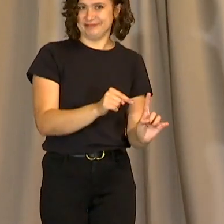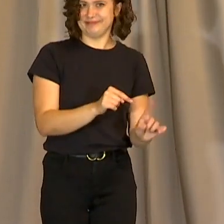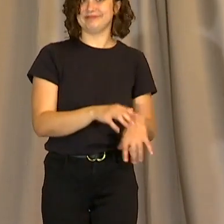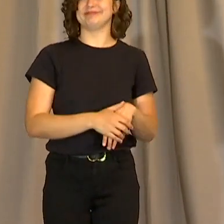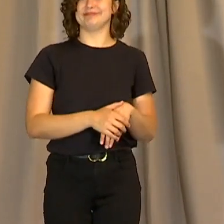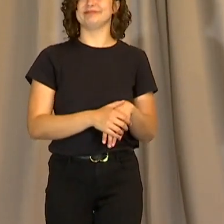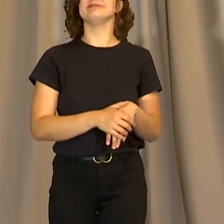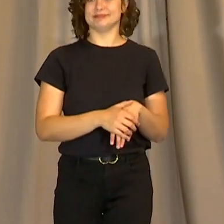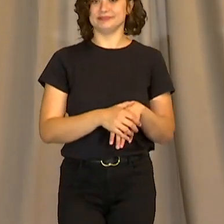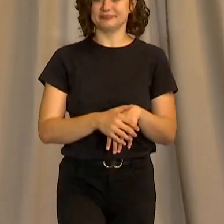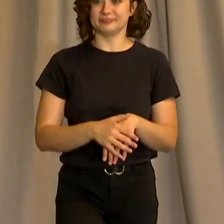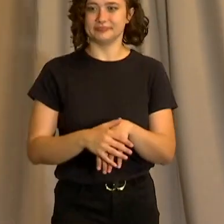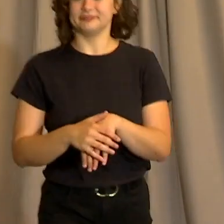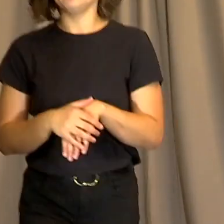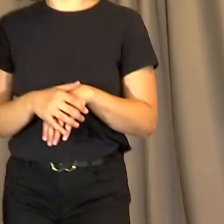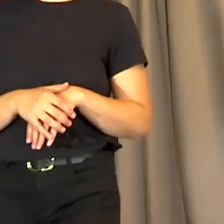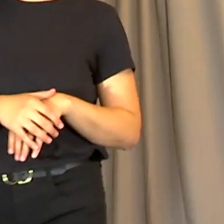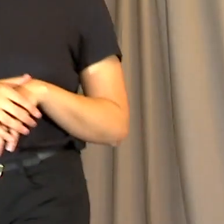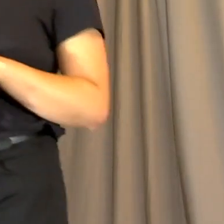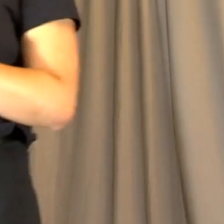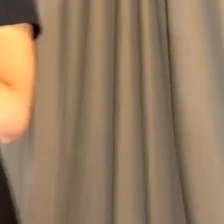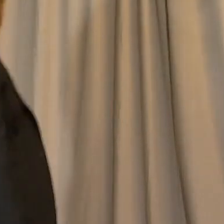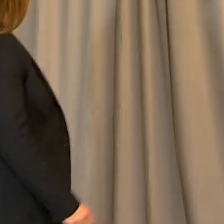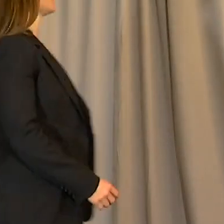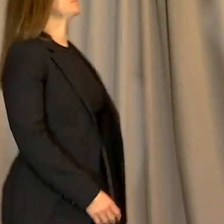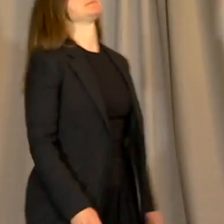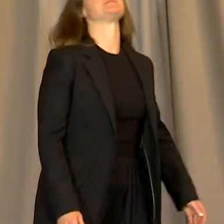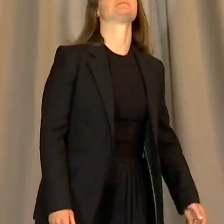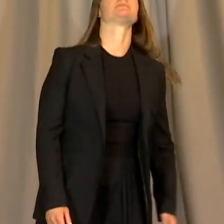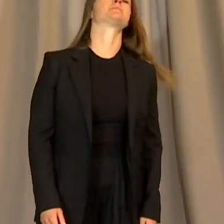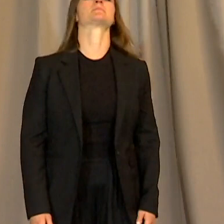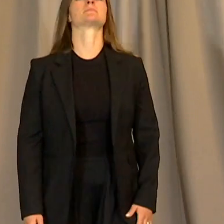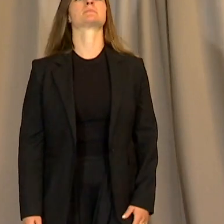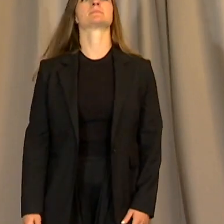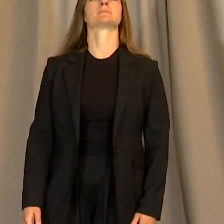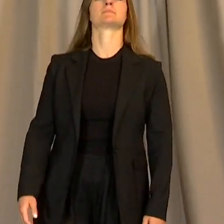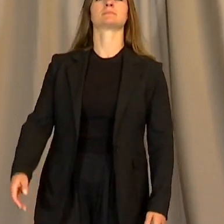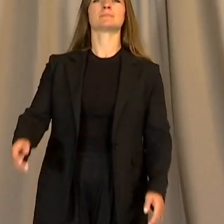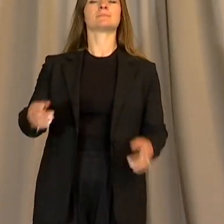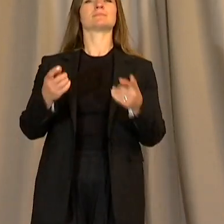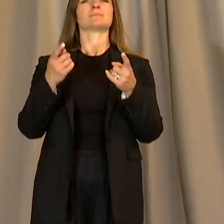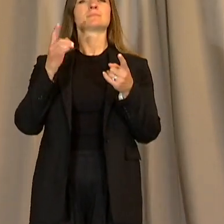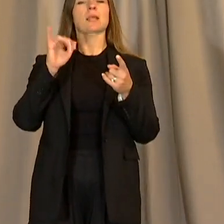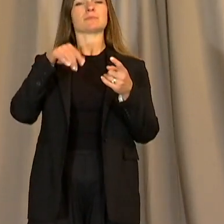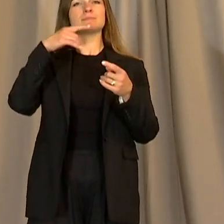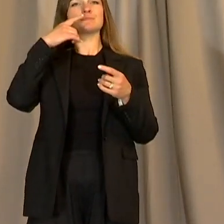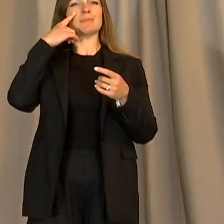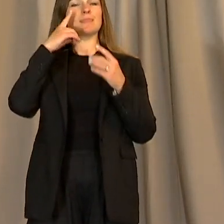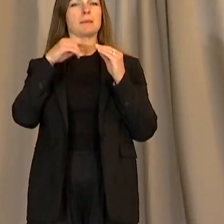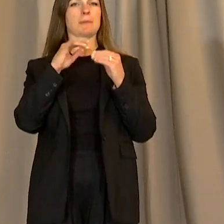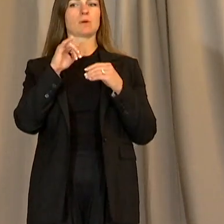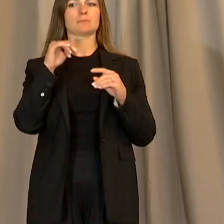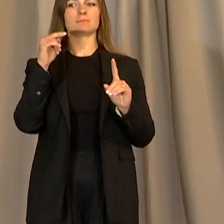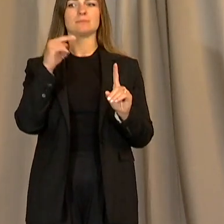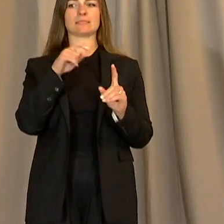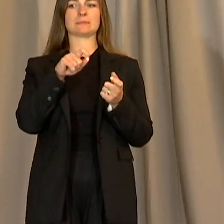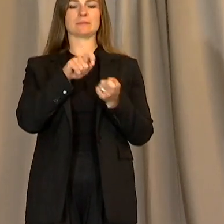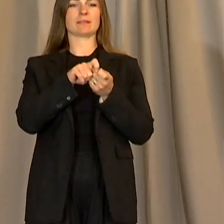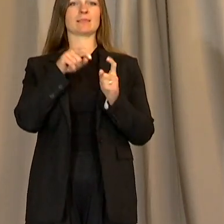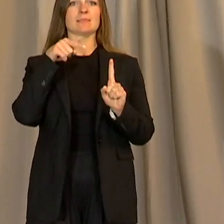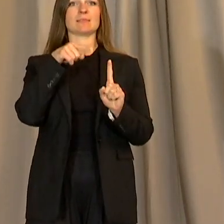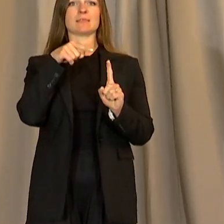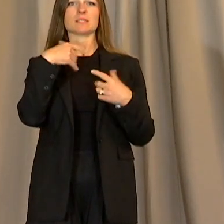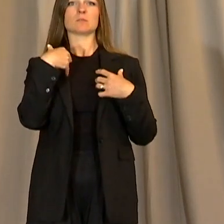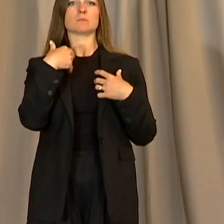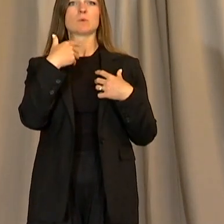Absolutely. Feel free. I was thinking about this when we all kind of went to self. This wellness piece, I